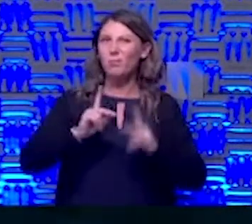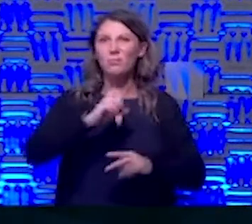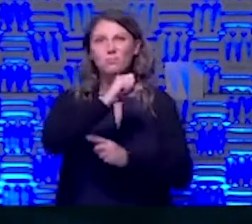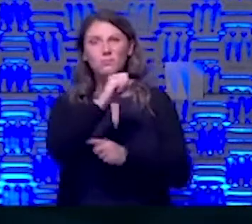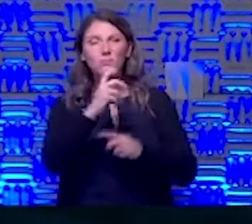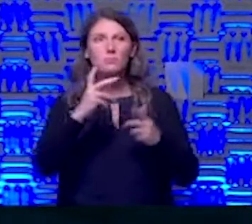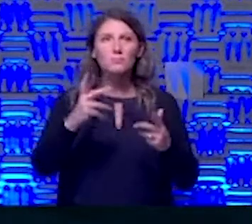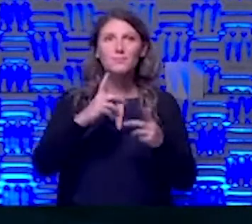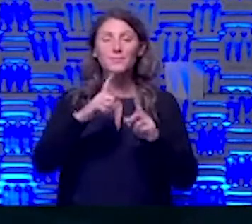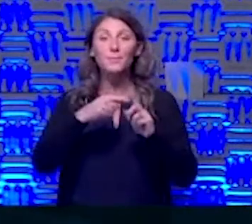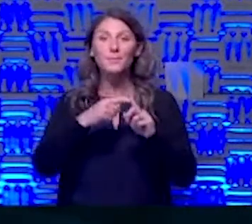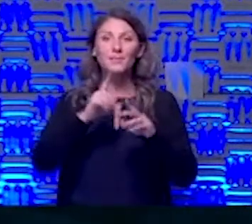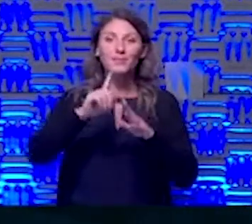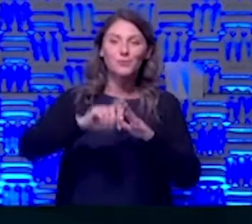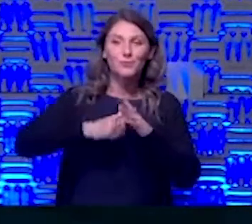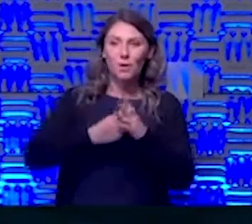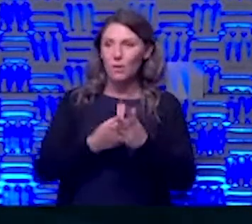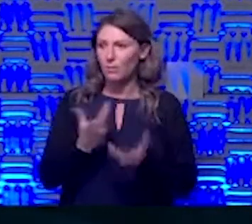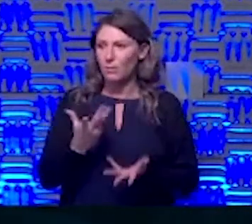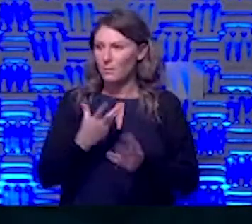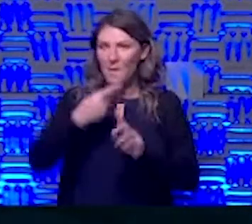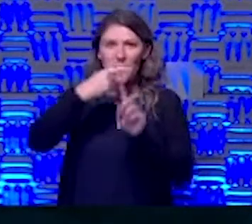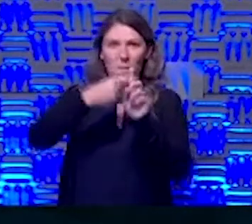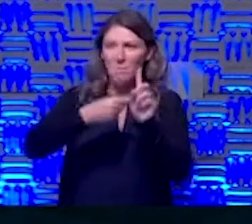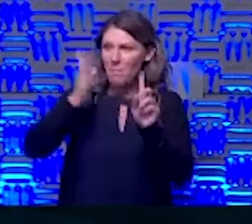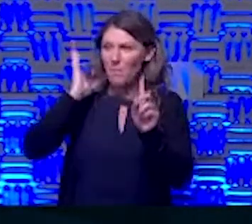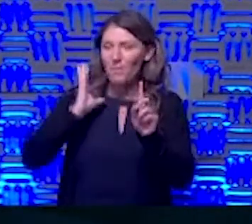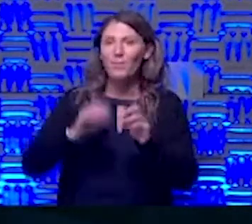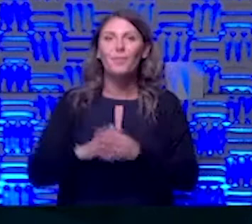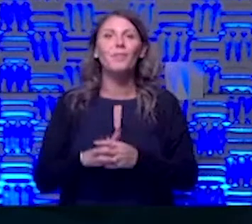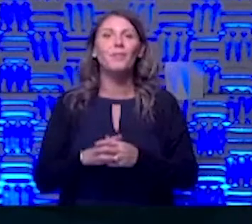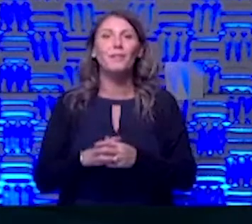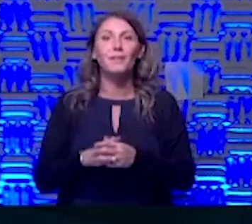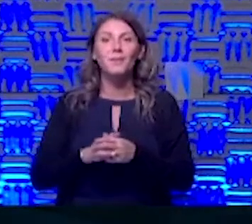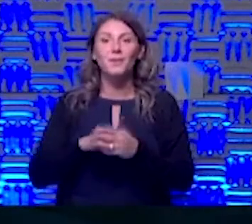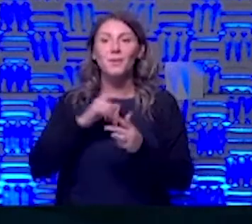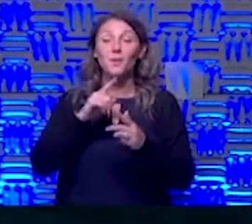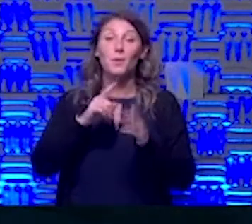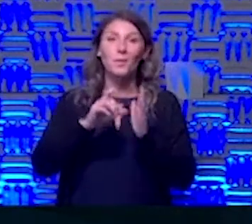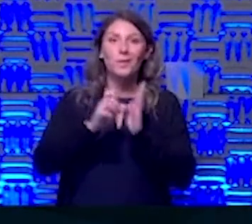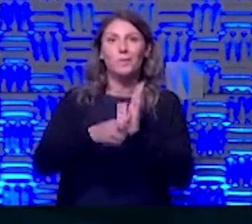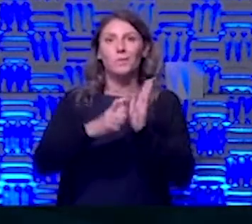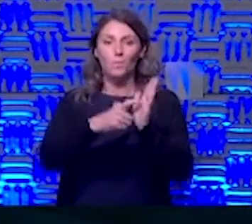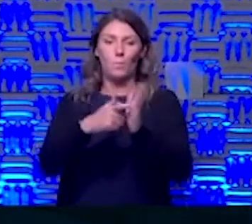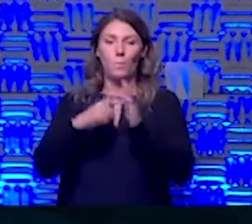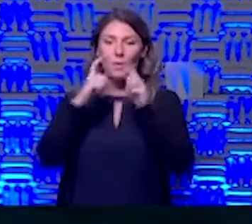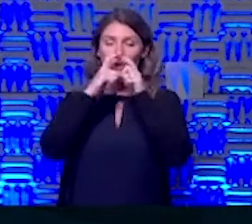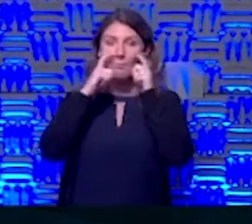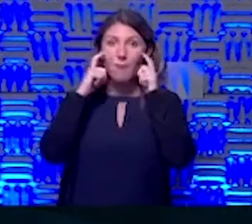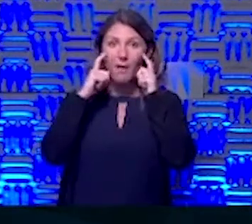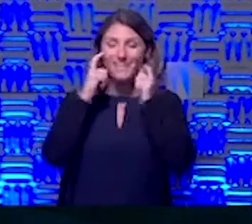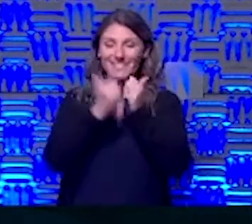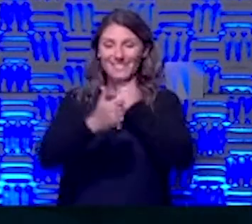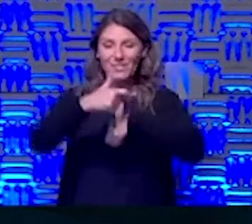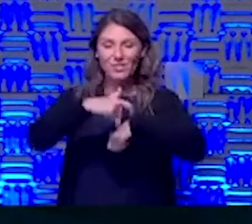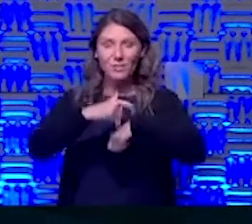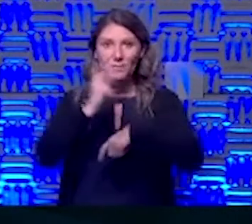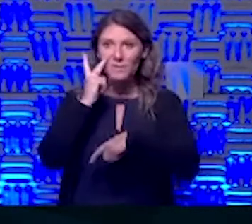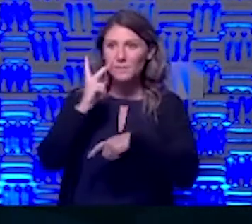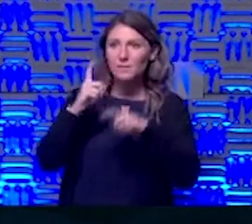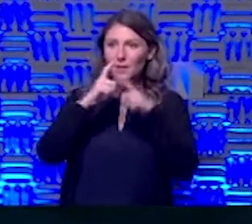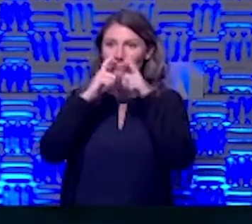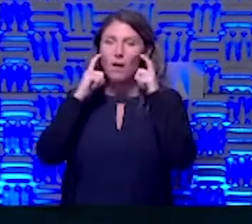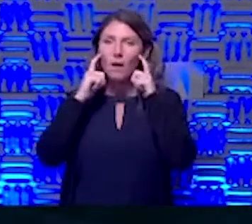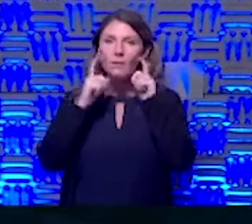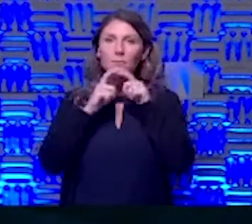started, well over a month or two ago now, that universal masking. Every time you see a mask that is